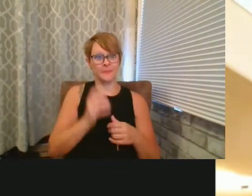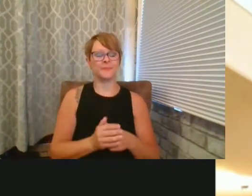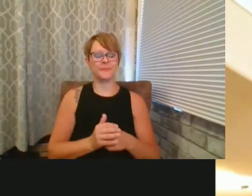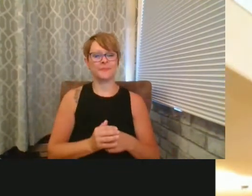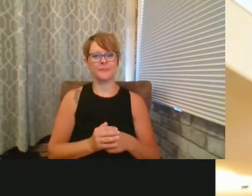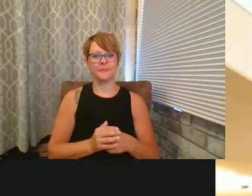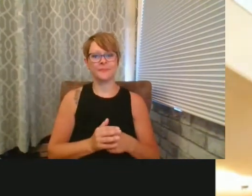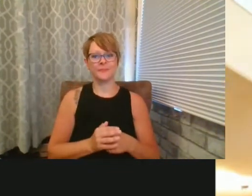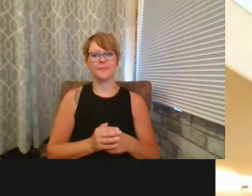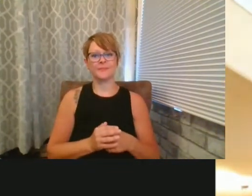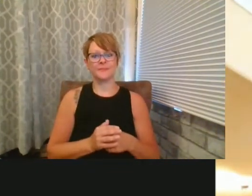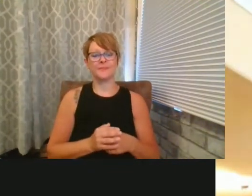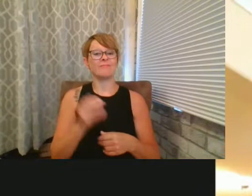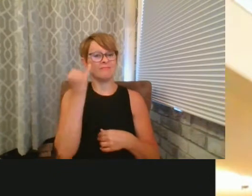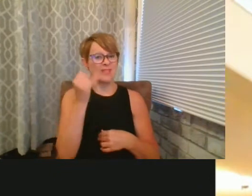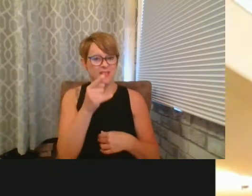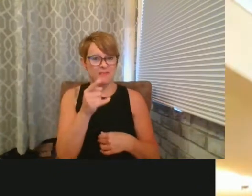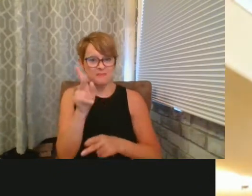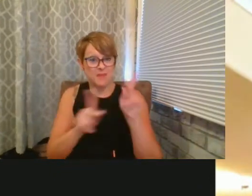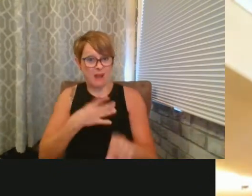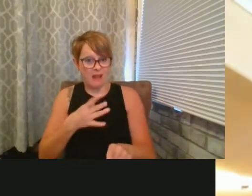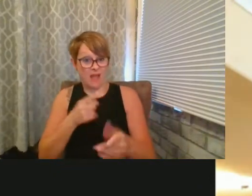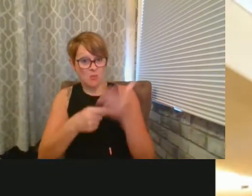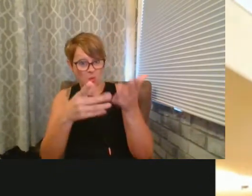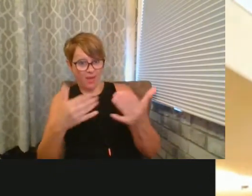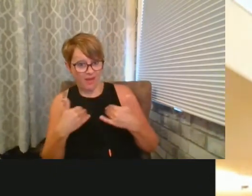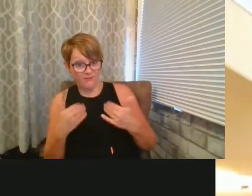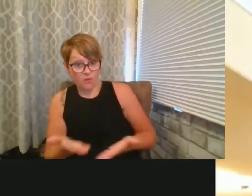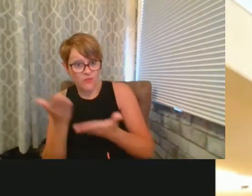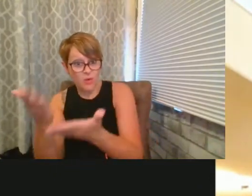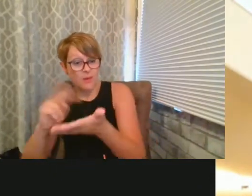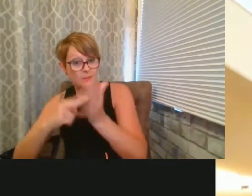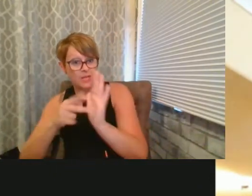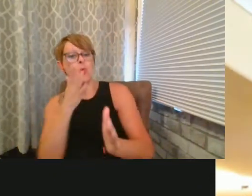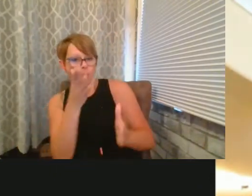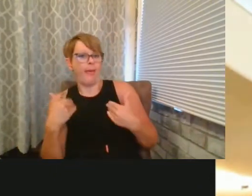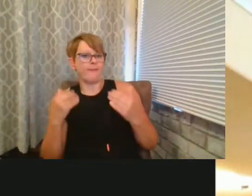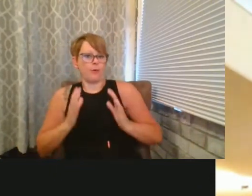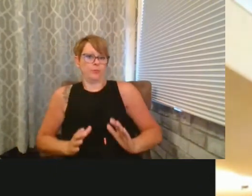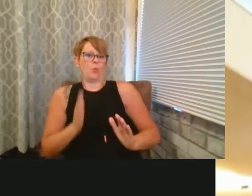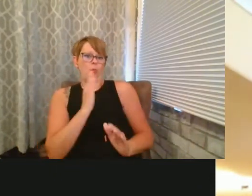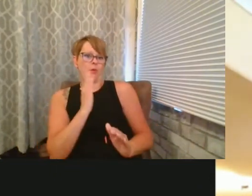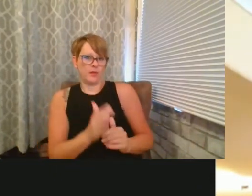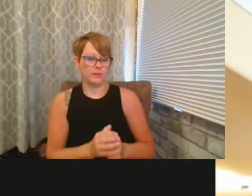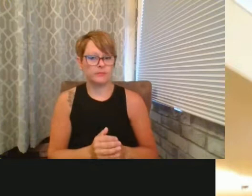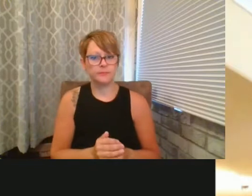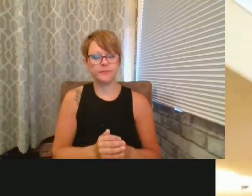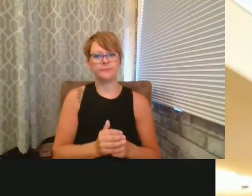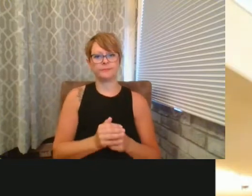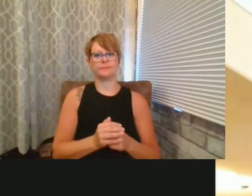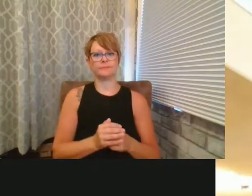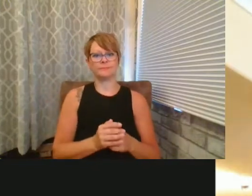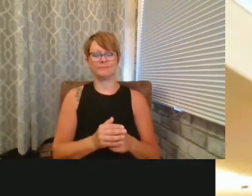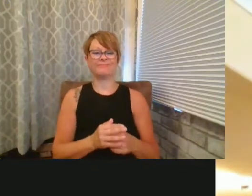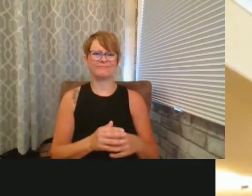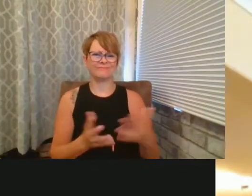going to have customers. That's no problem. It is very important to work on cooperation